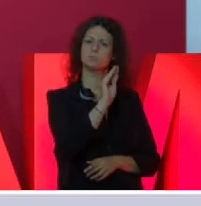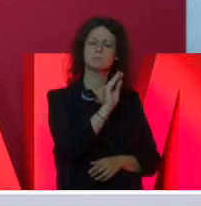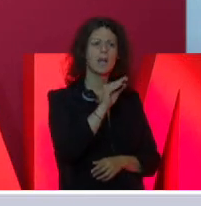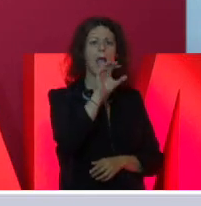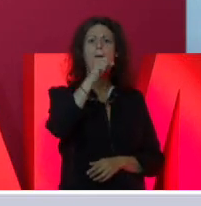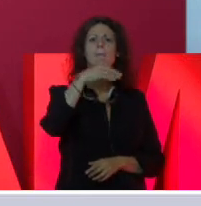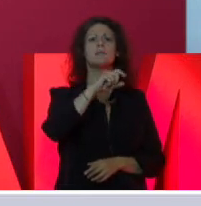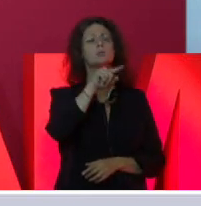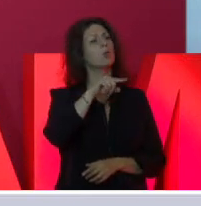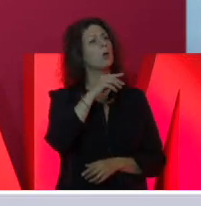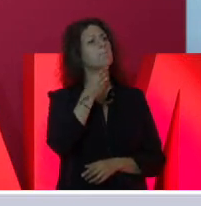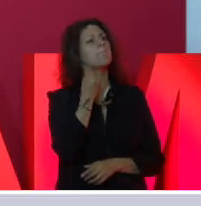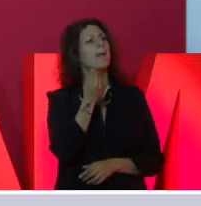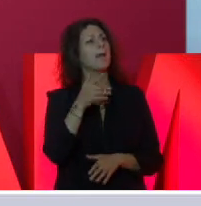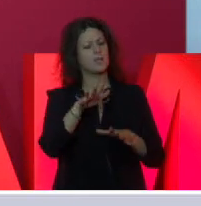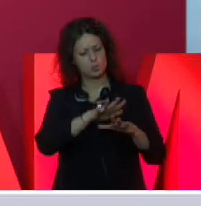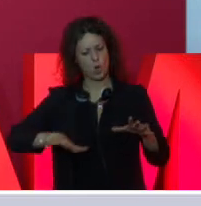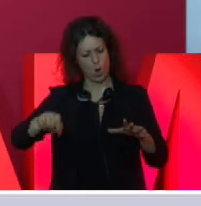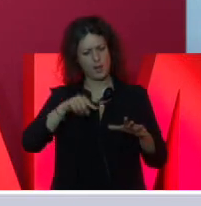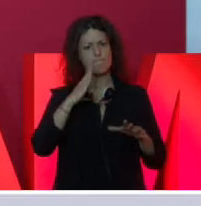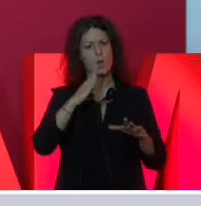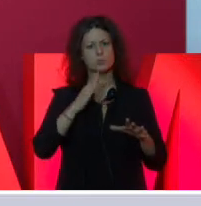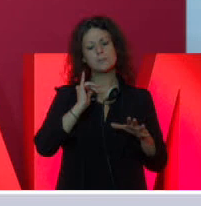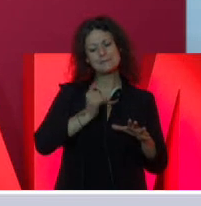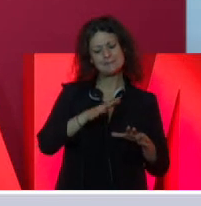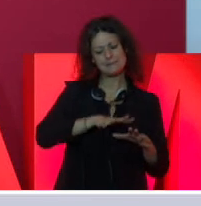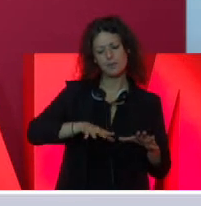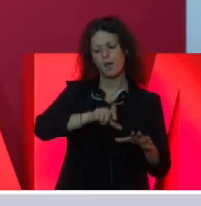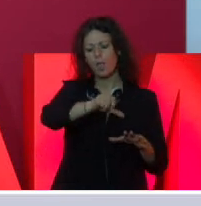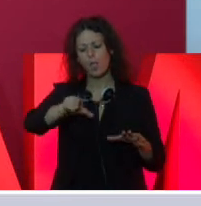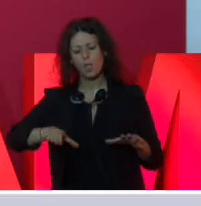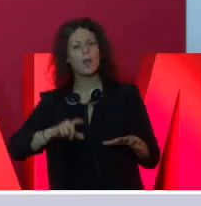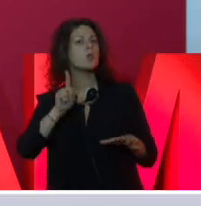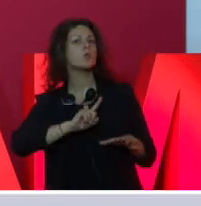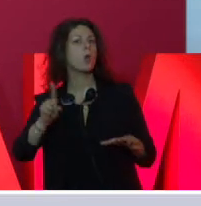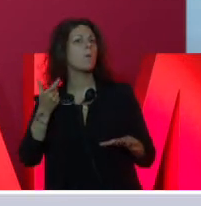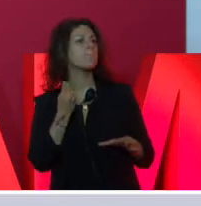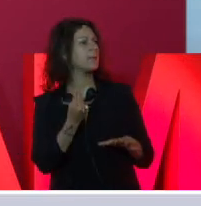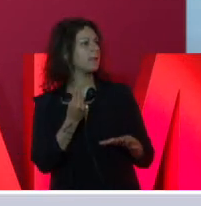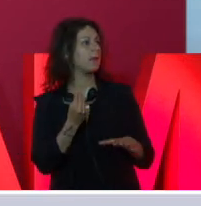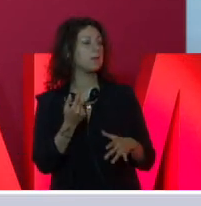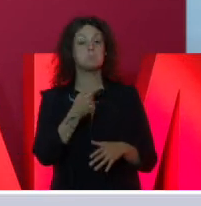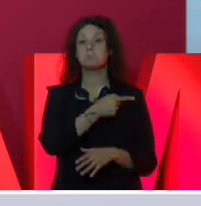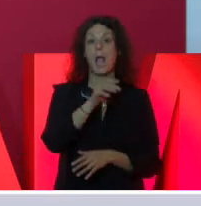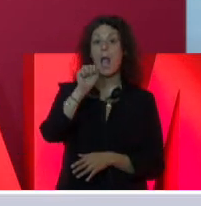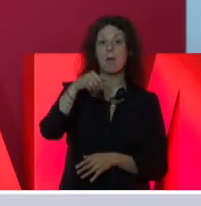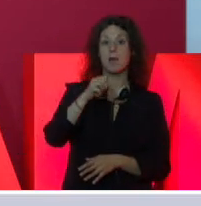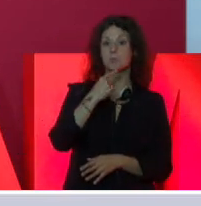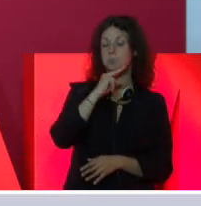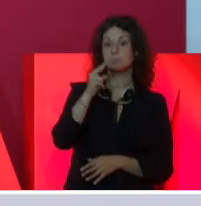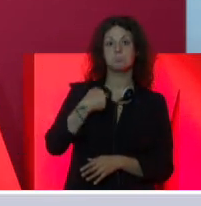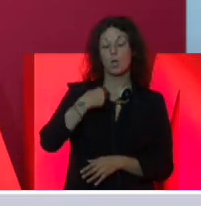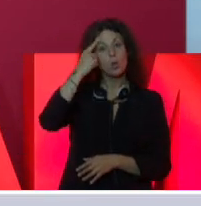avoided. And they don't even know why, apparently, at Amazon. It's a choice that was made by the